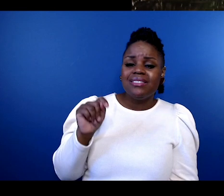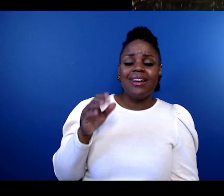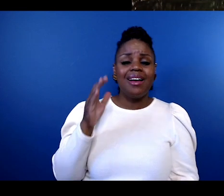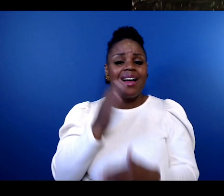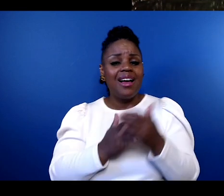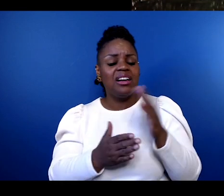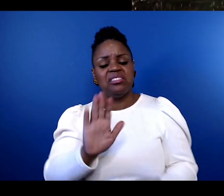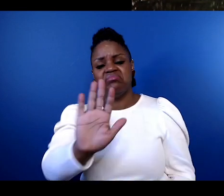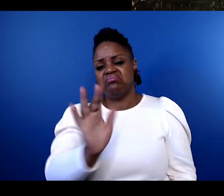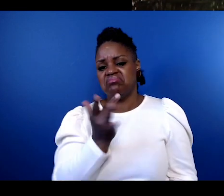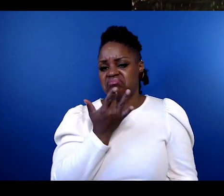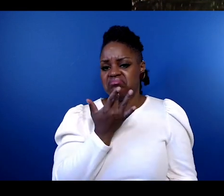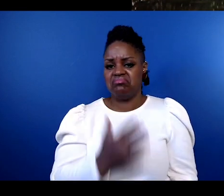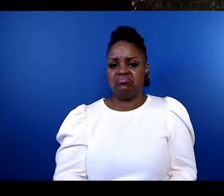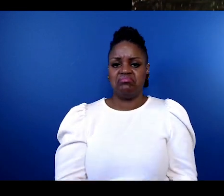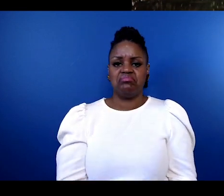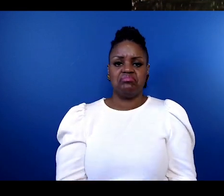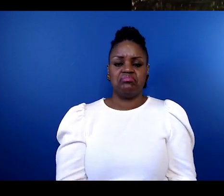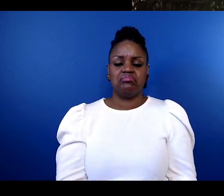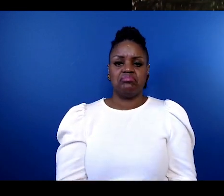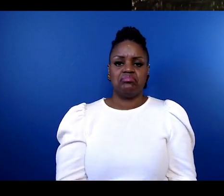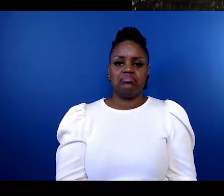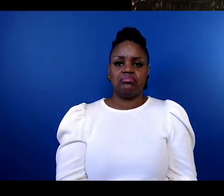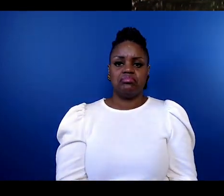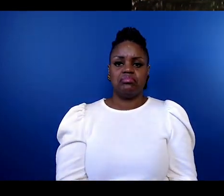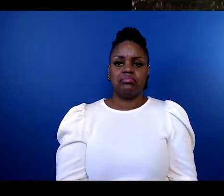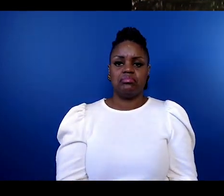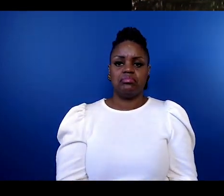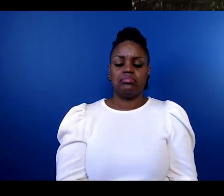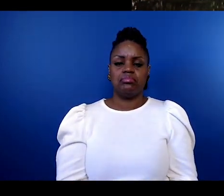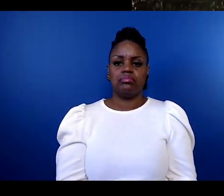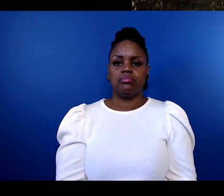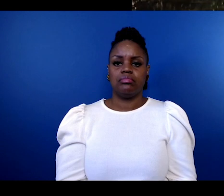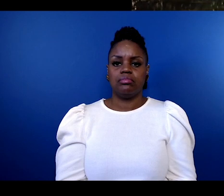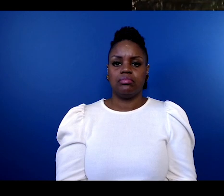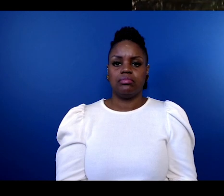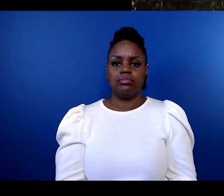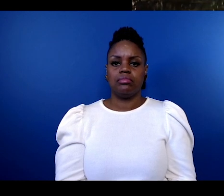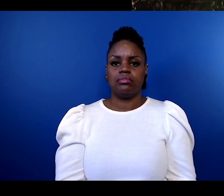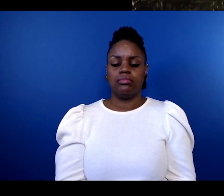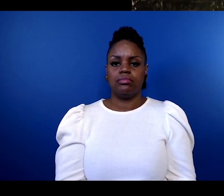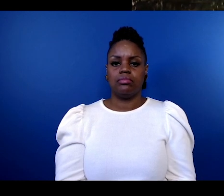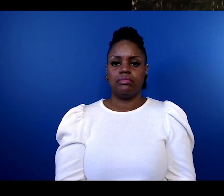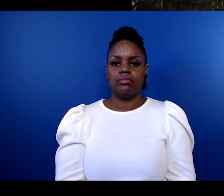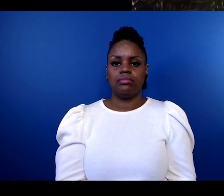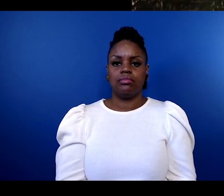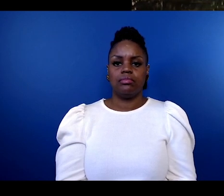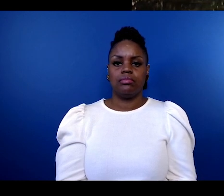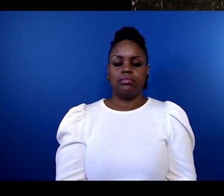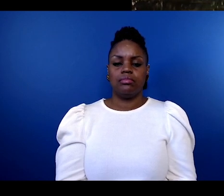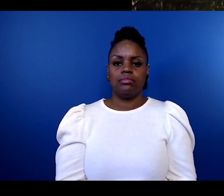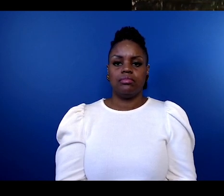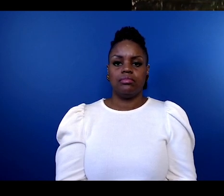And we're going to slowly release the legs. Walk the feet out in front of you just a bit. And we're going to lower down onto